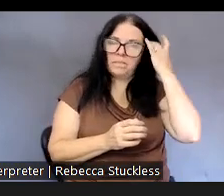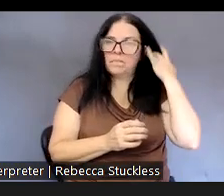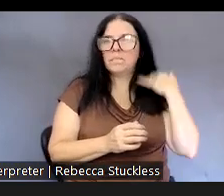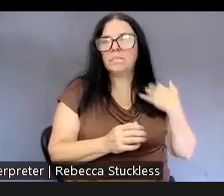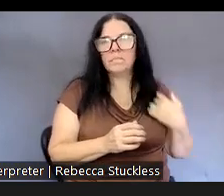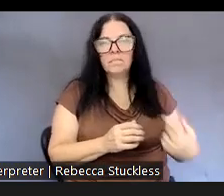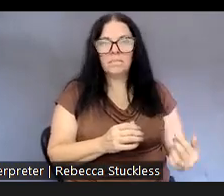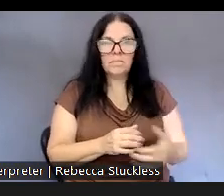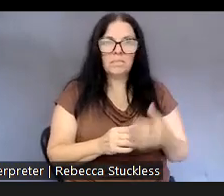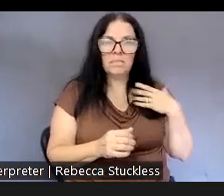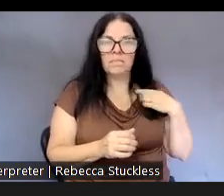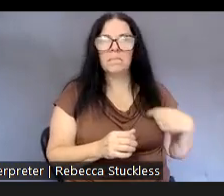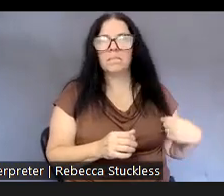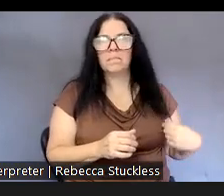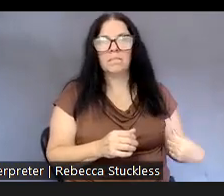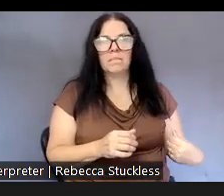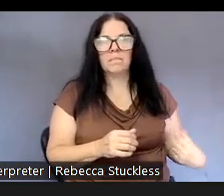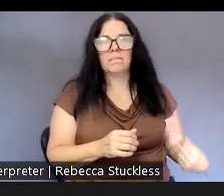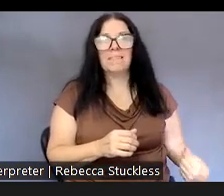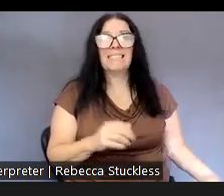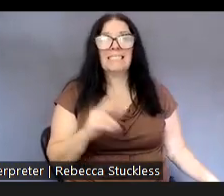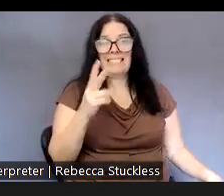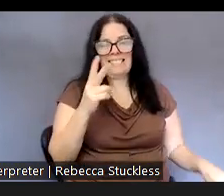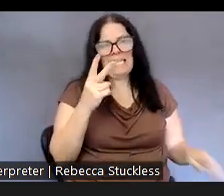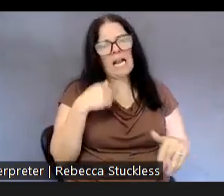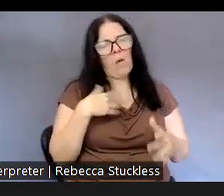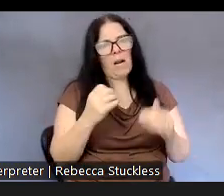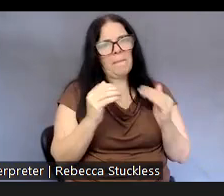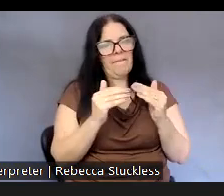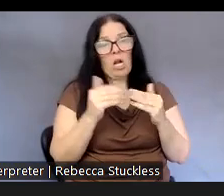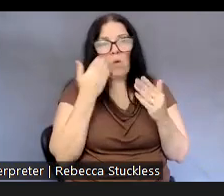I want to be fair. I don't know this person. We